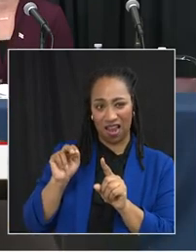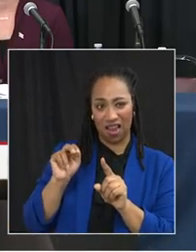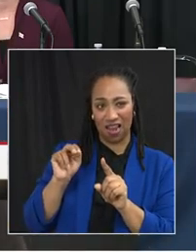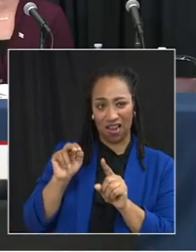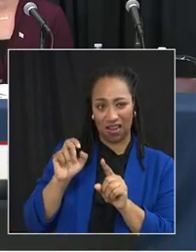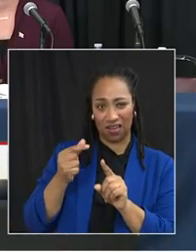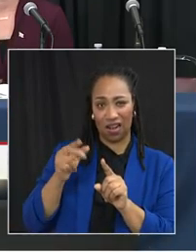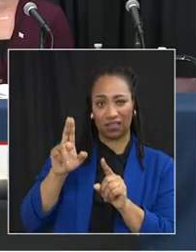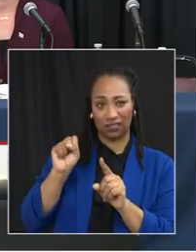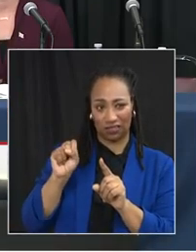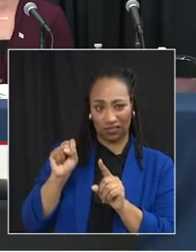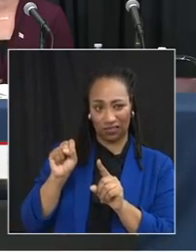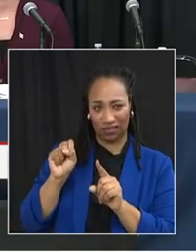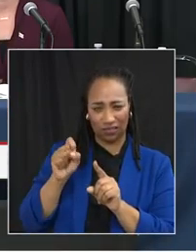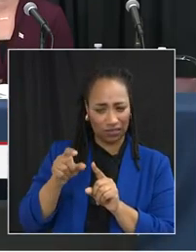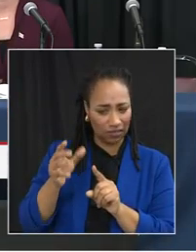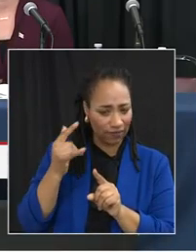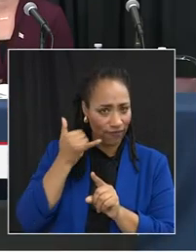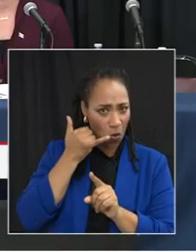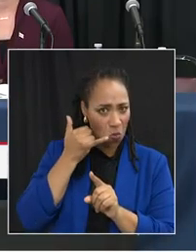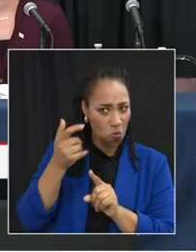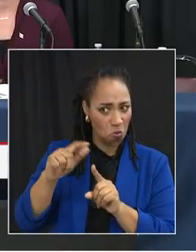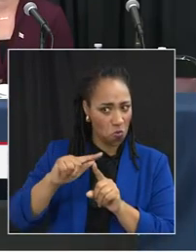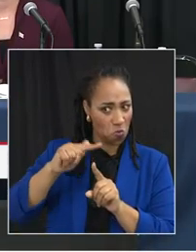Miss Agnes, we can hear you. Give your question.